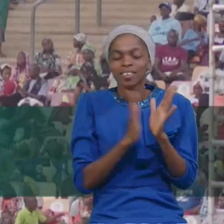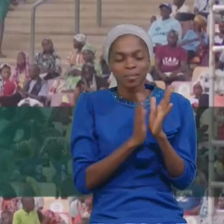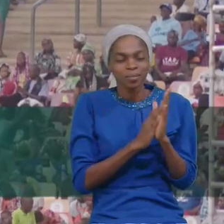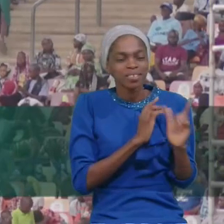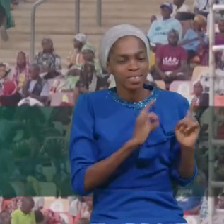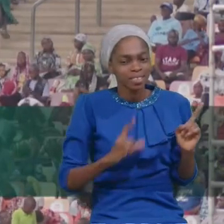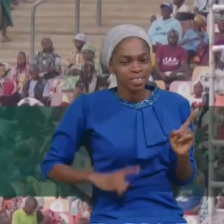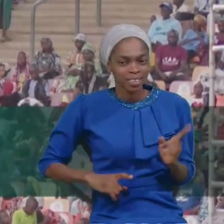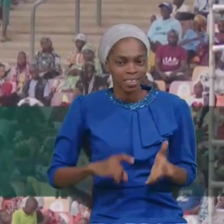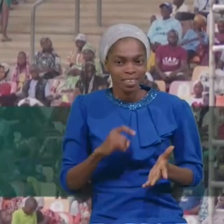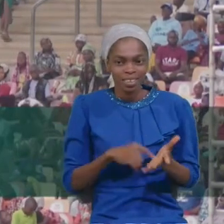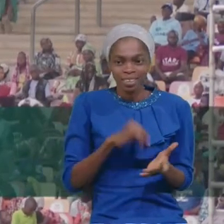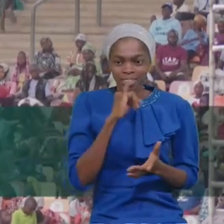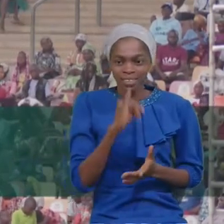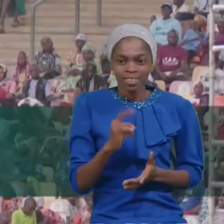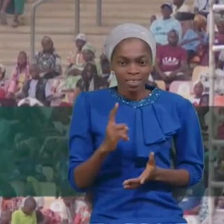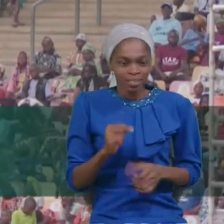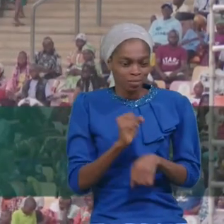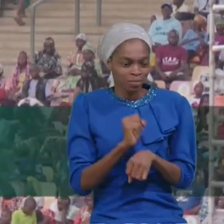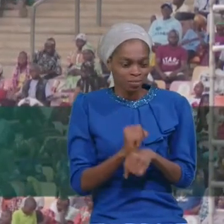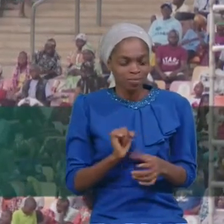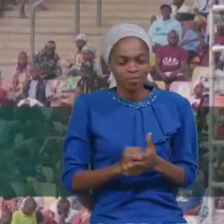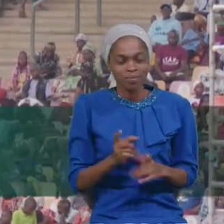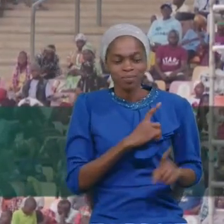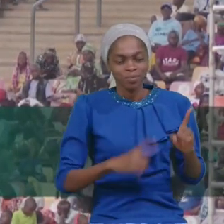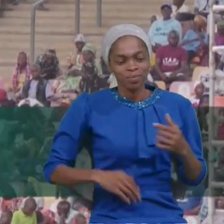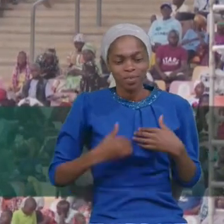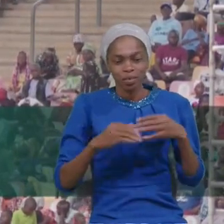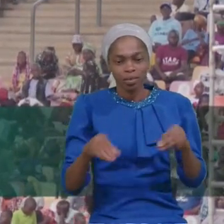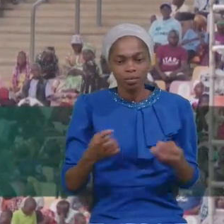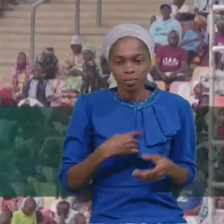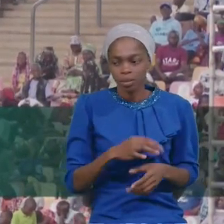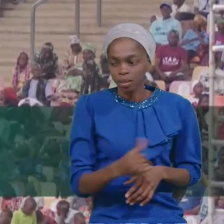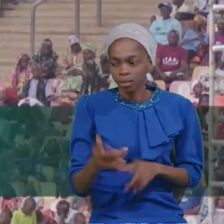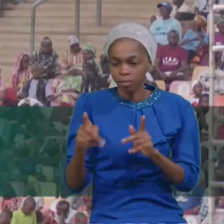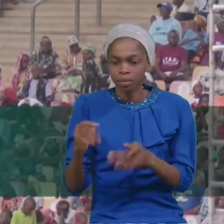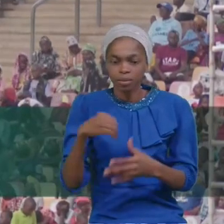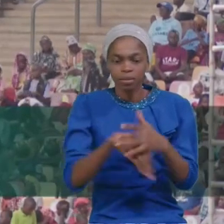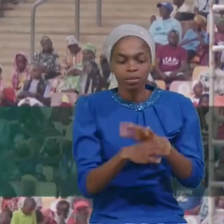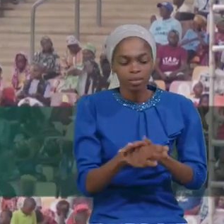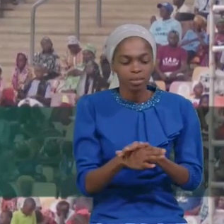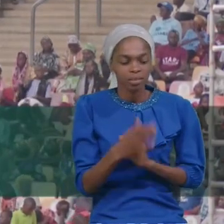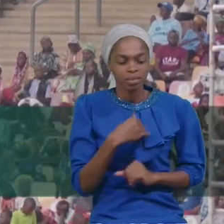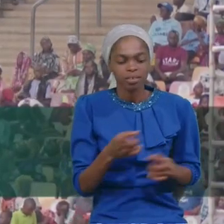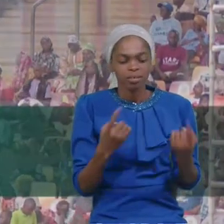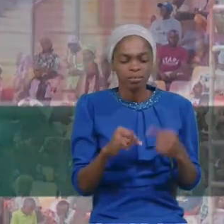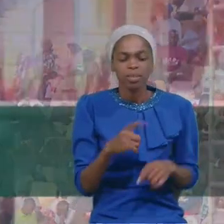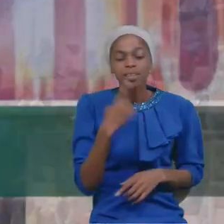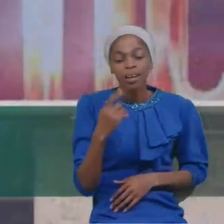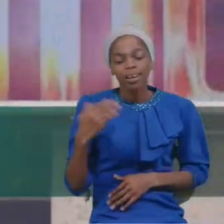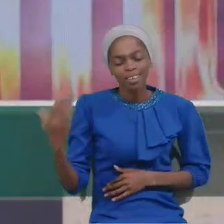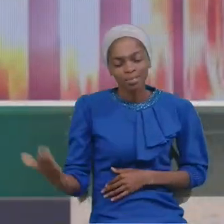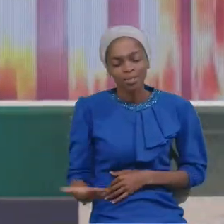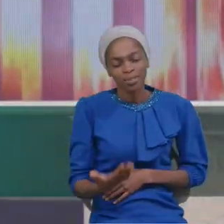he says, welcome, we were expecting you. Be careful here, because